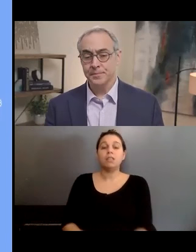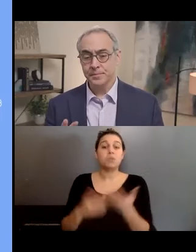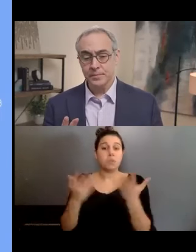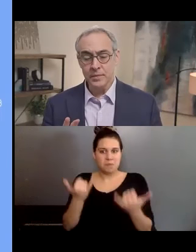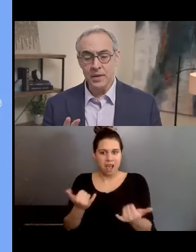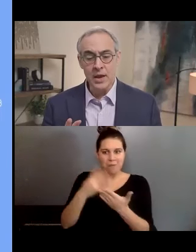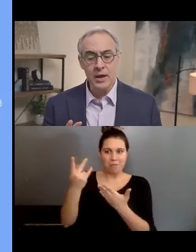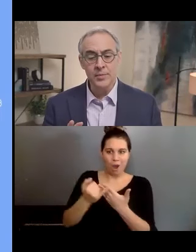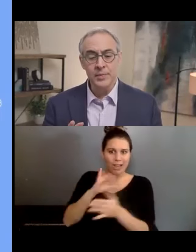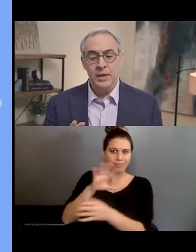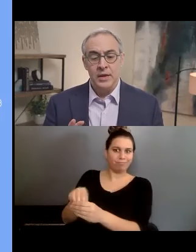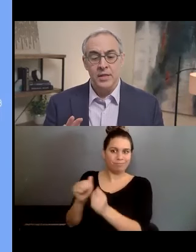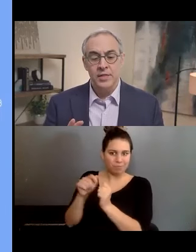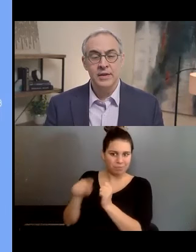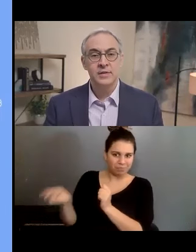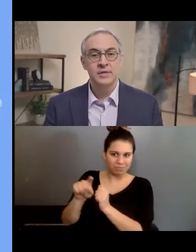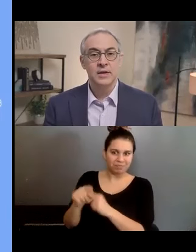So